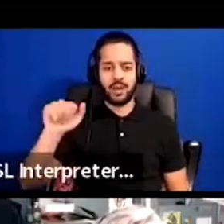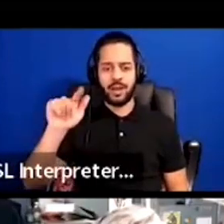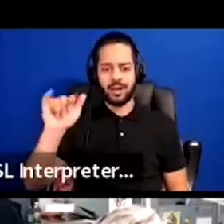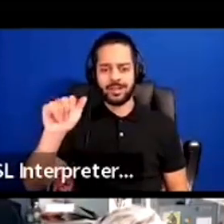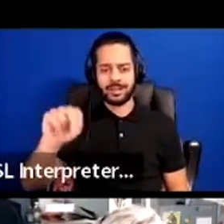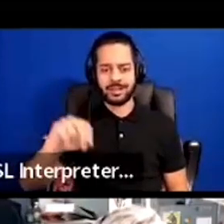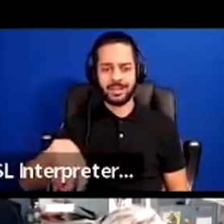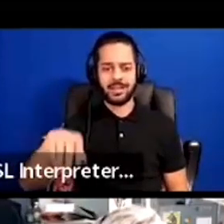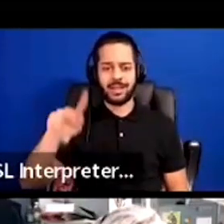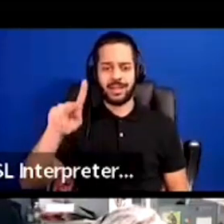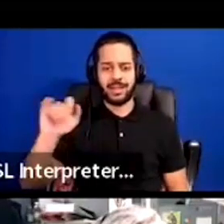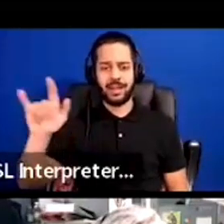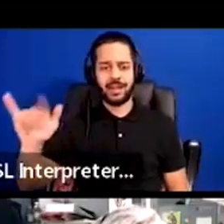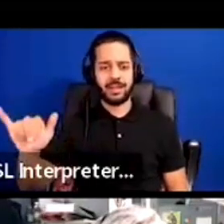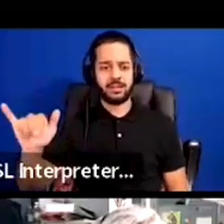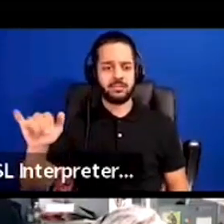Kelly.